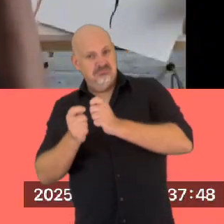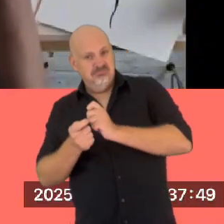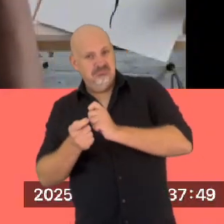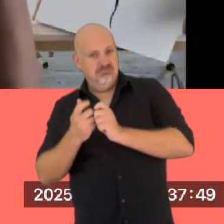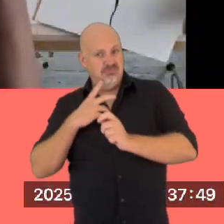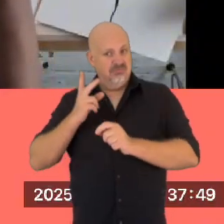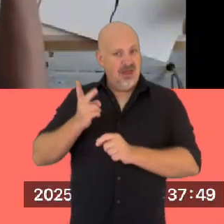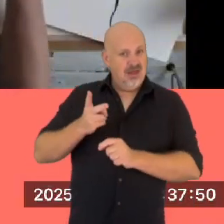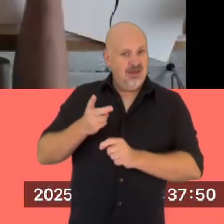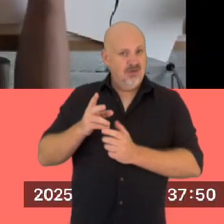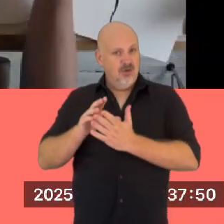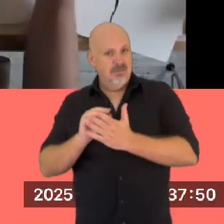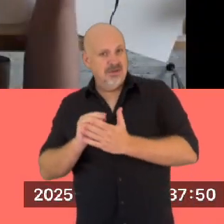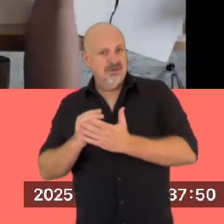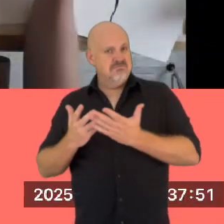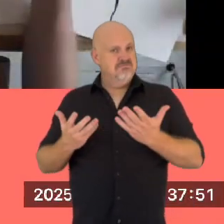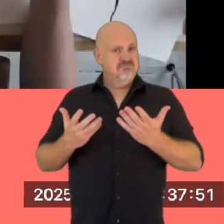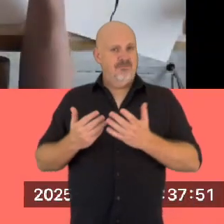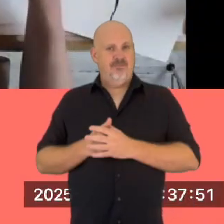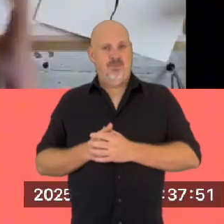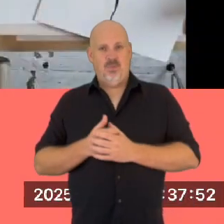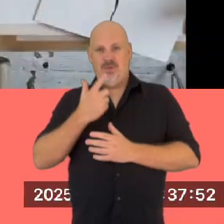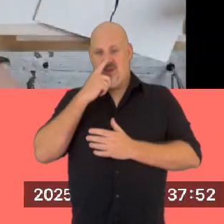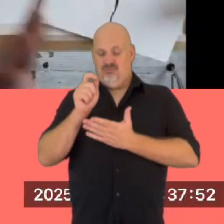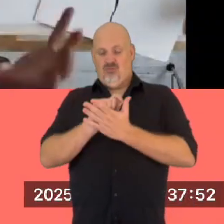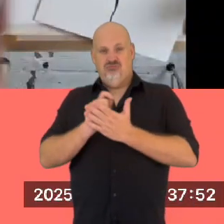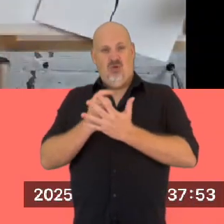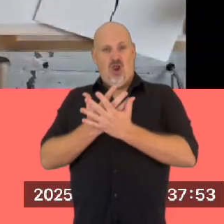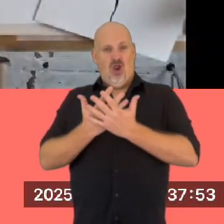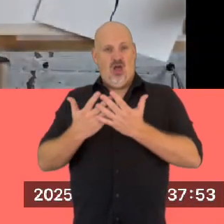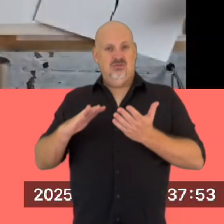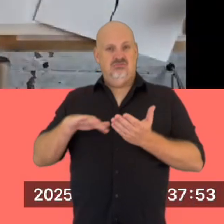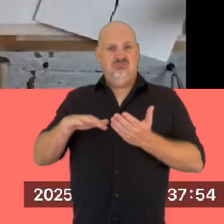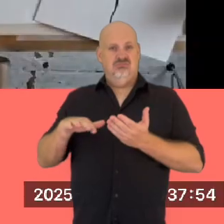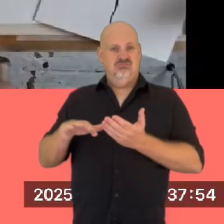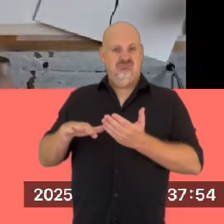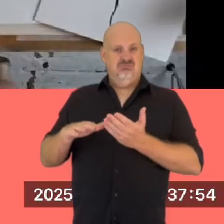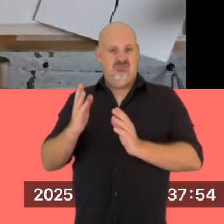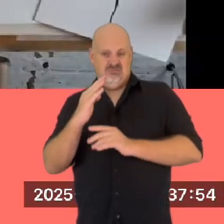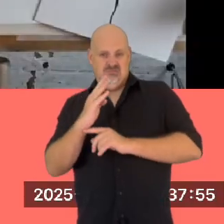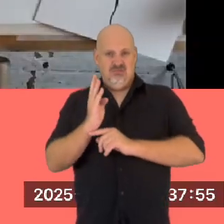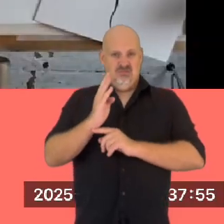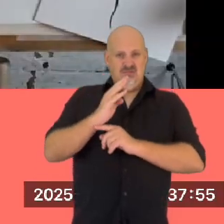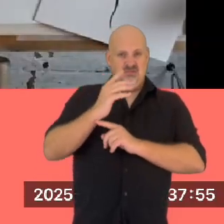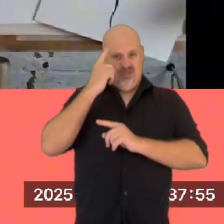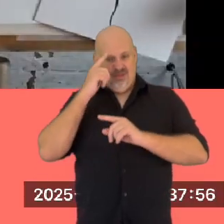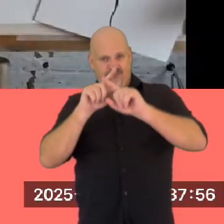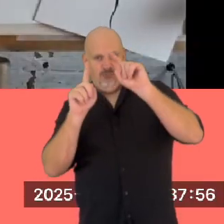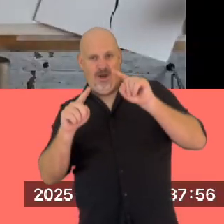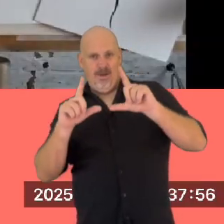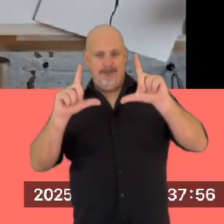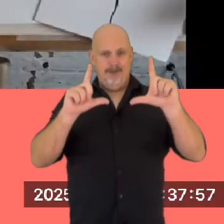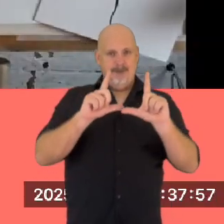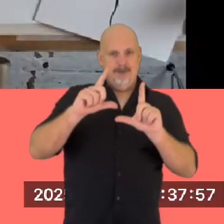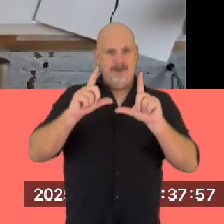how you'd like to reapproach them. But and also you can draw lots to a page. Once you can put them in different directions,